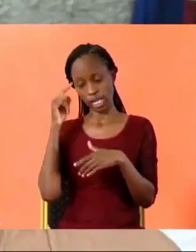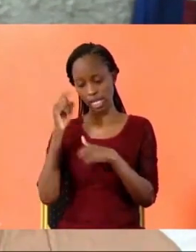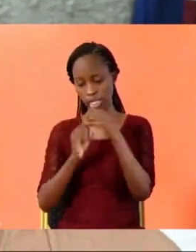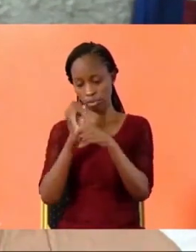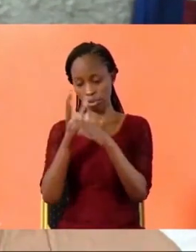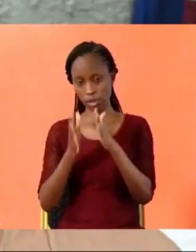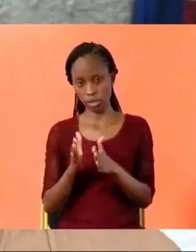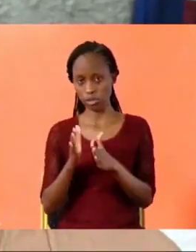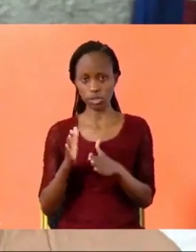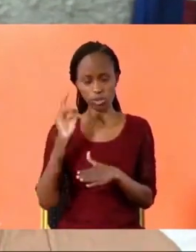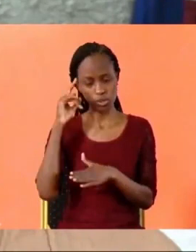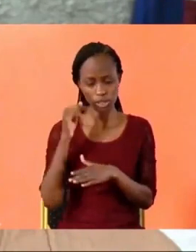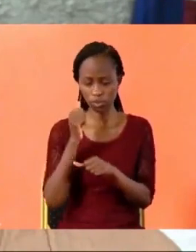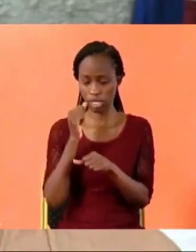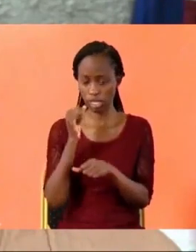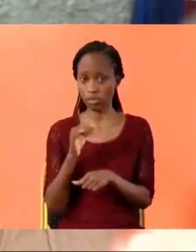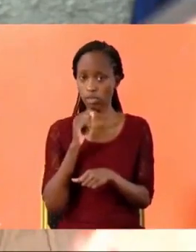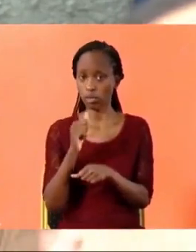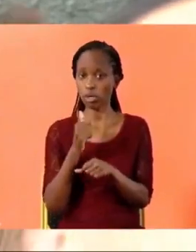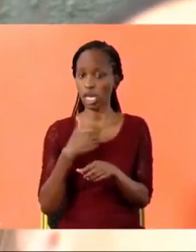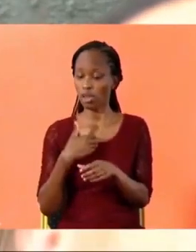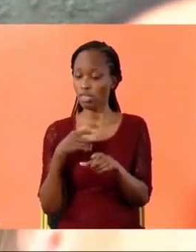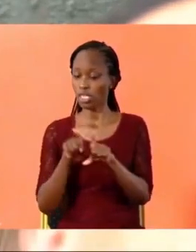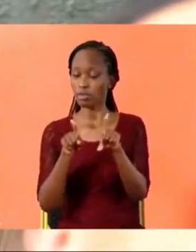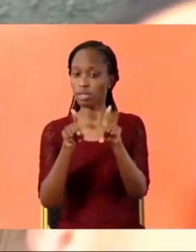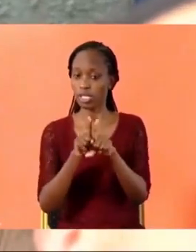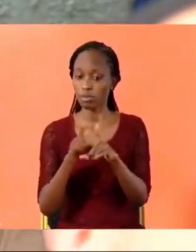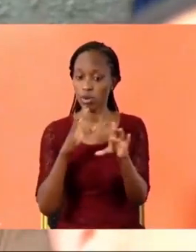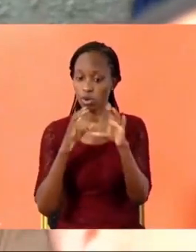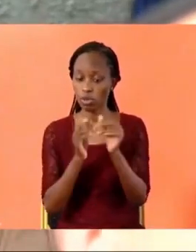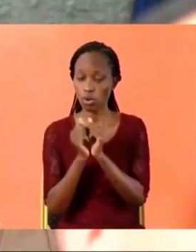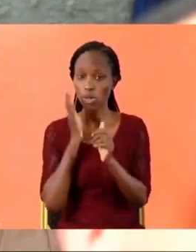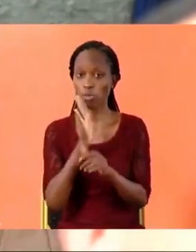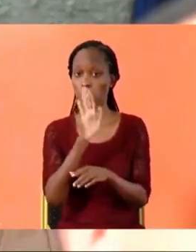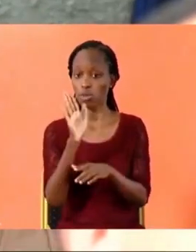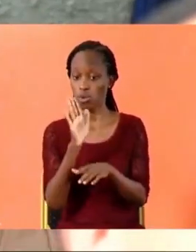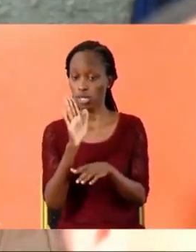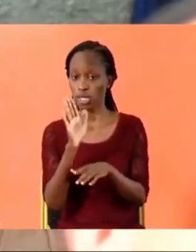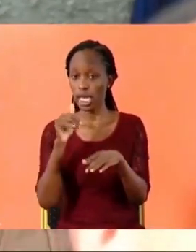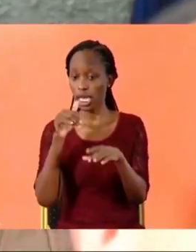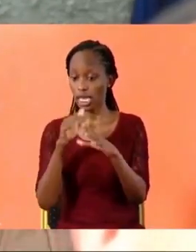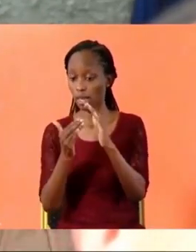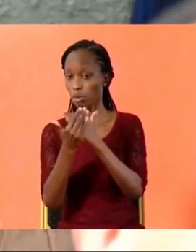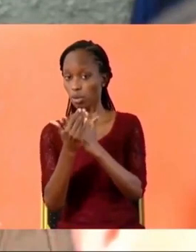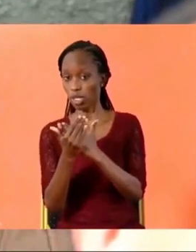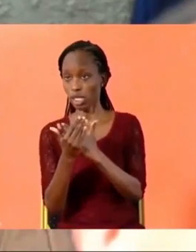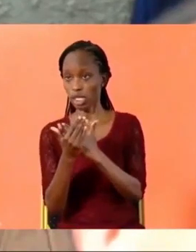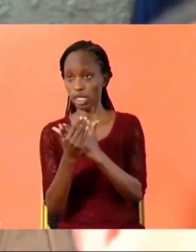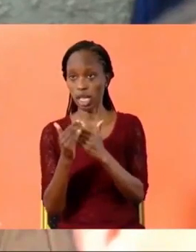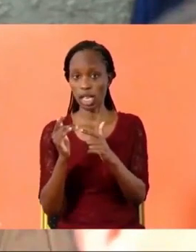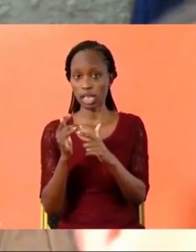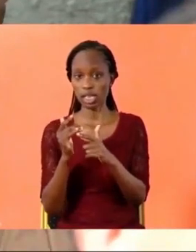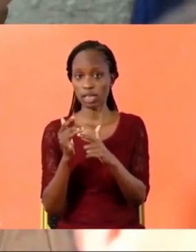you cannot have the same conversation with your mother during breakfast while she's preparing tea, if you can bore her from that point, you